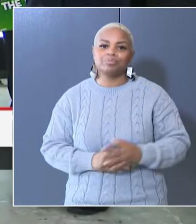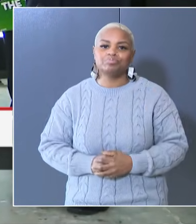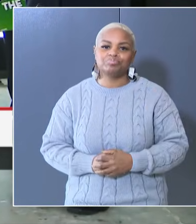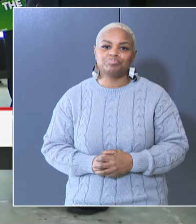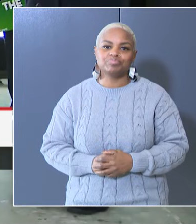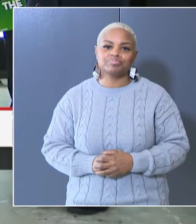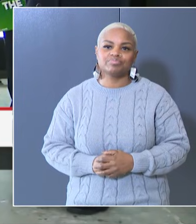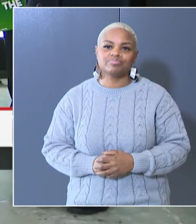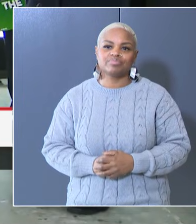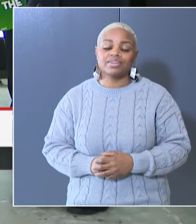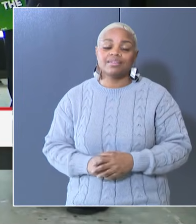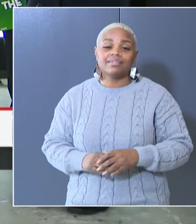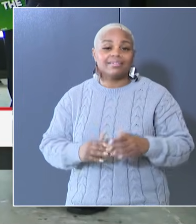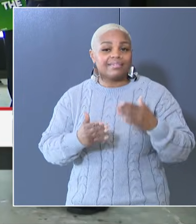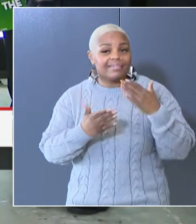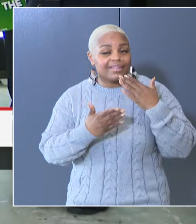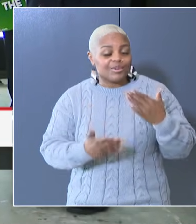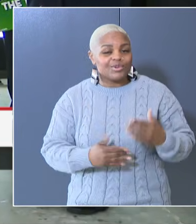Thank you so much to